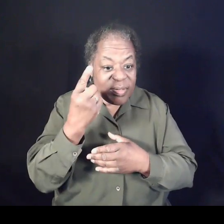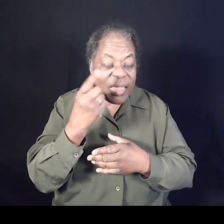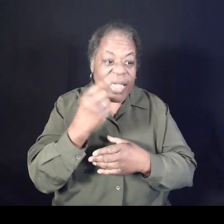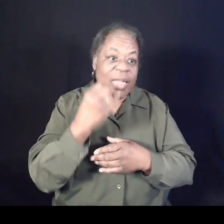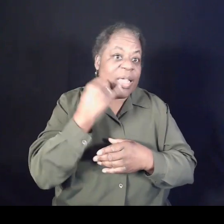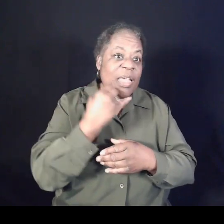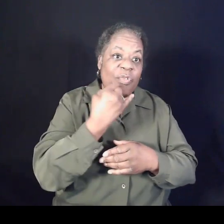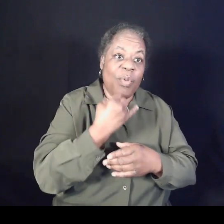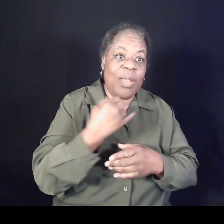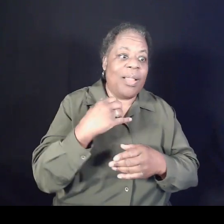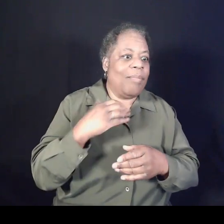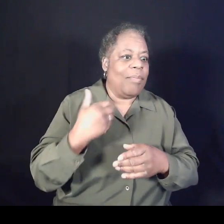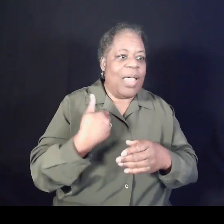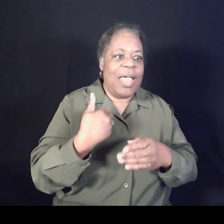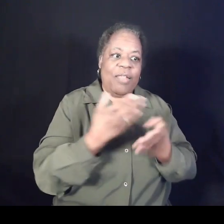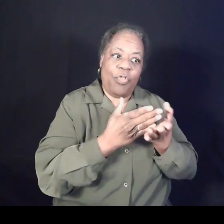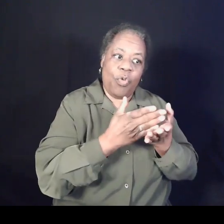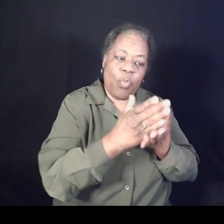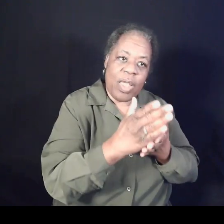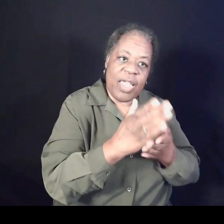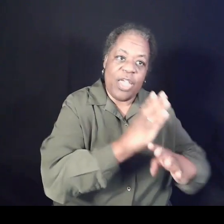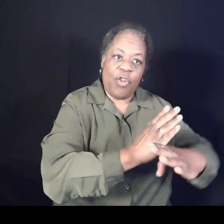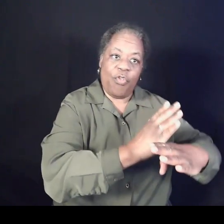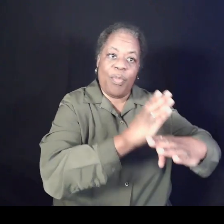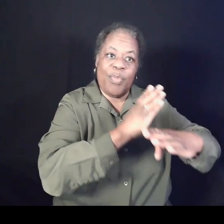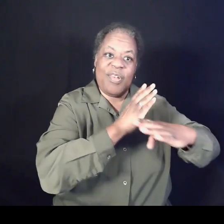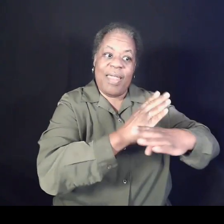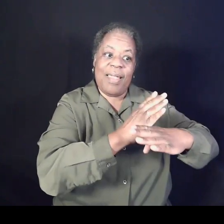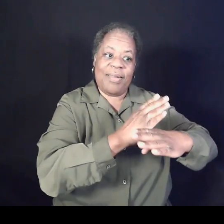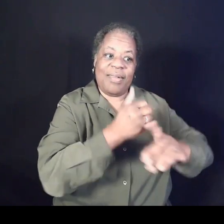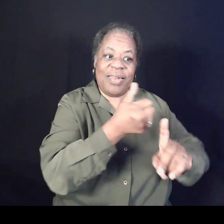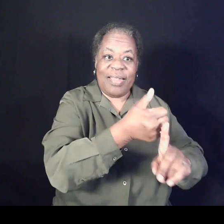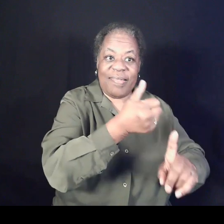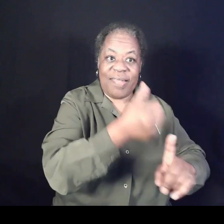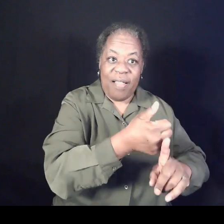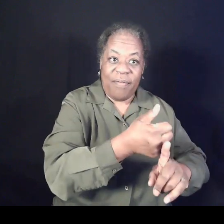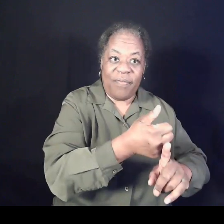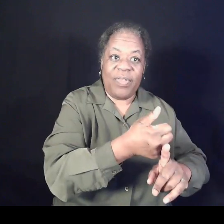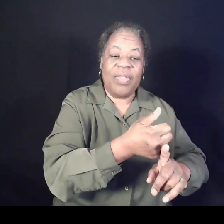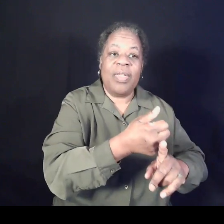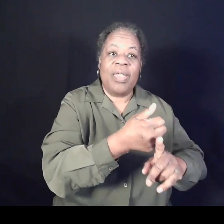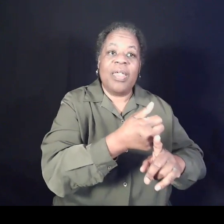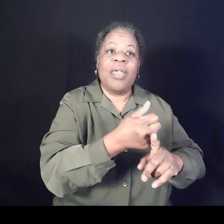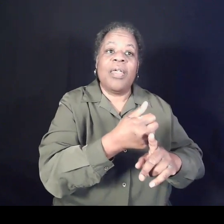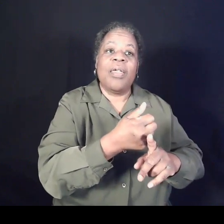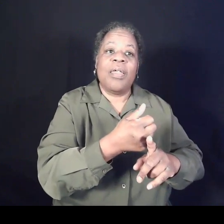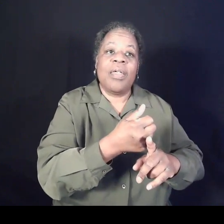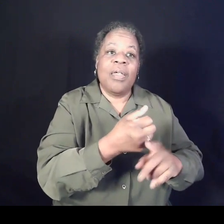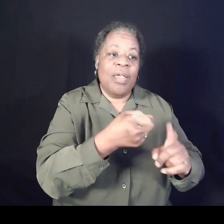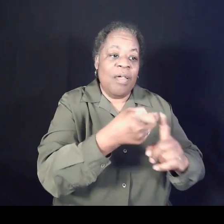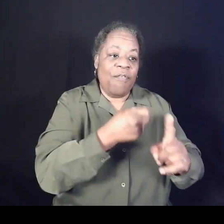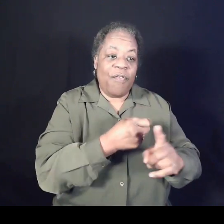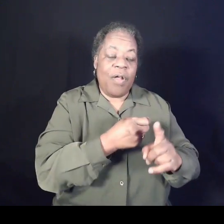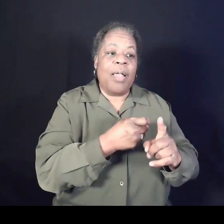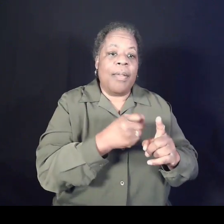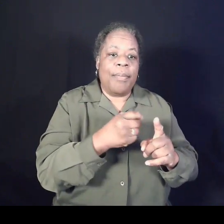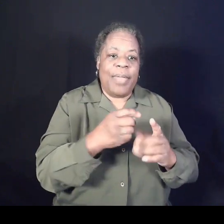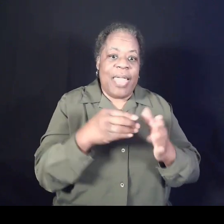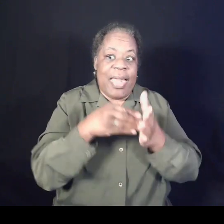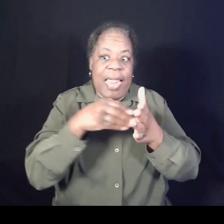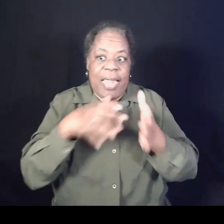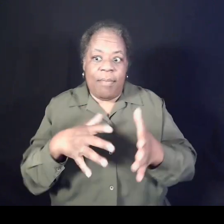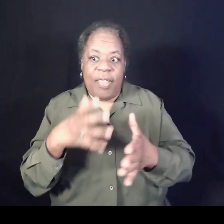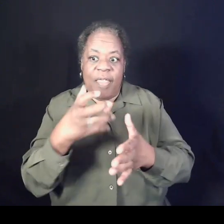its citizens from an enemy whose sworn purpose is to annihilate them. But we also know that war